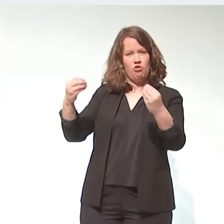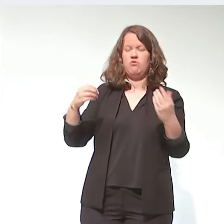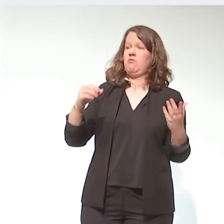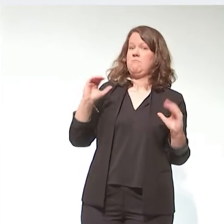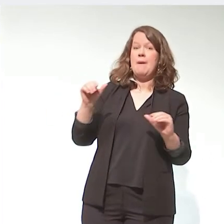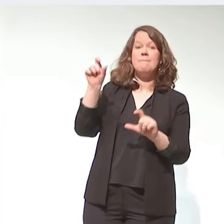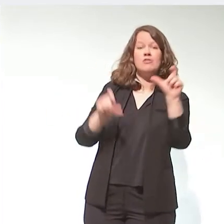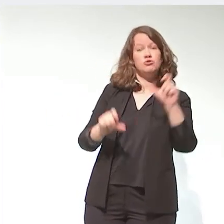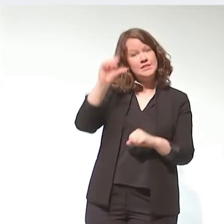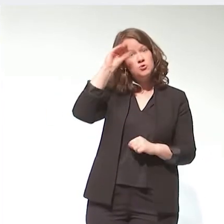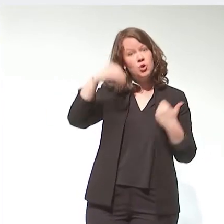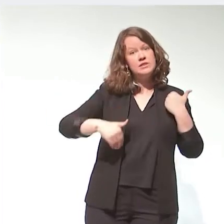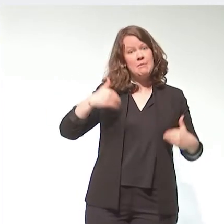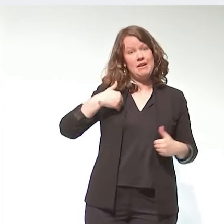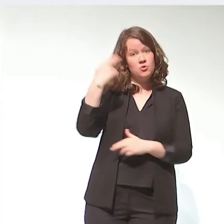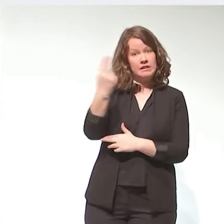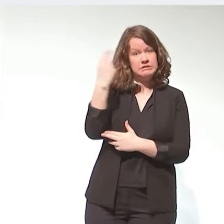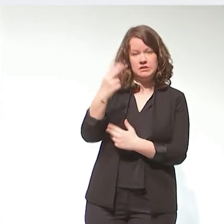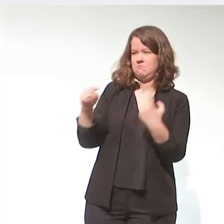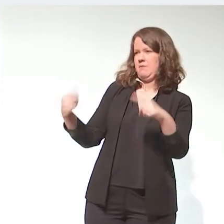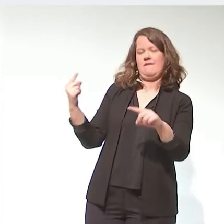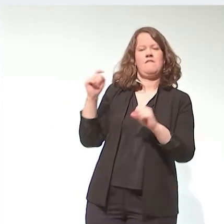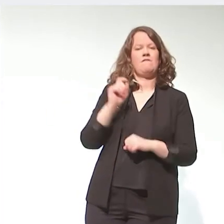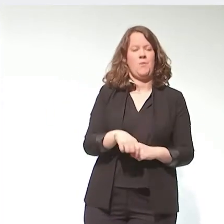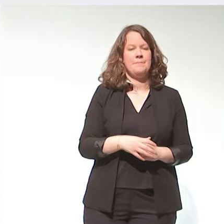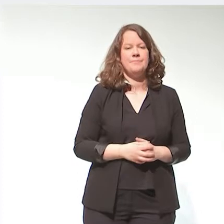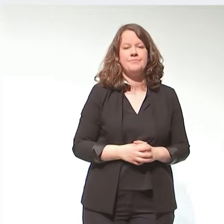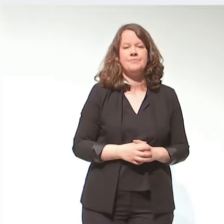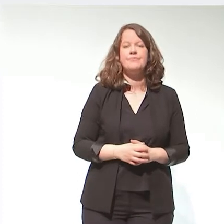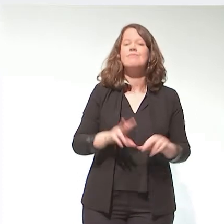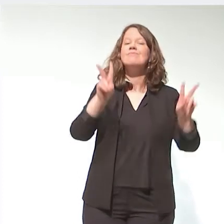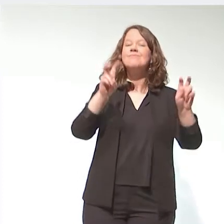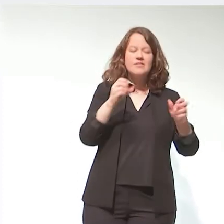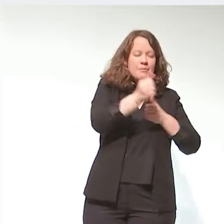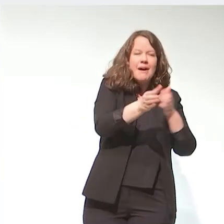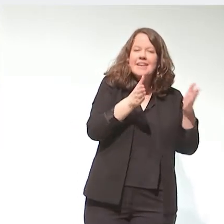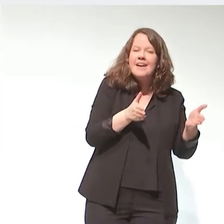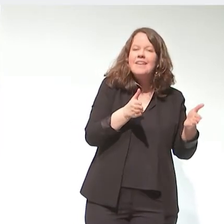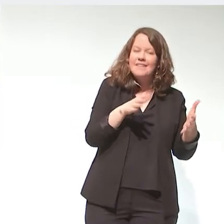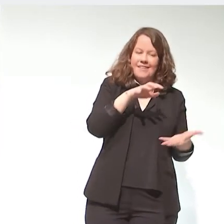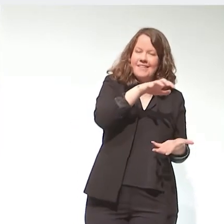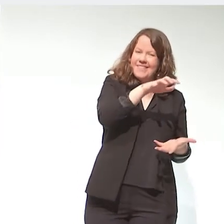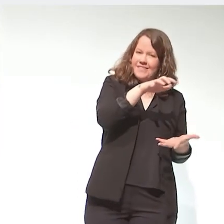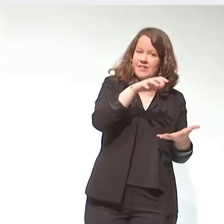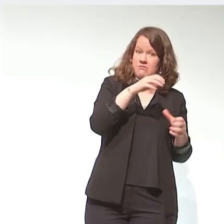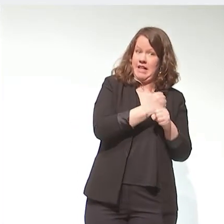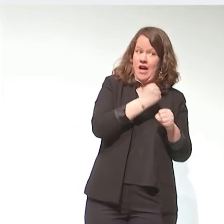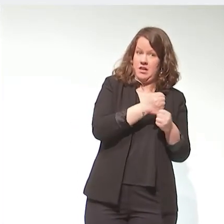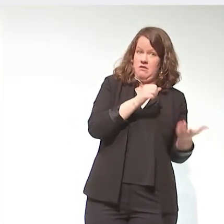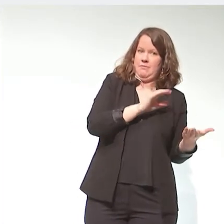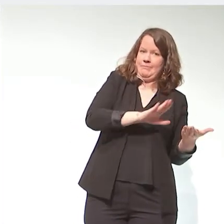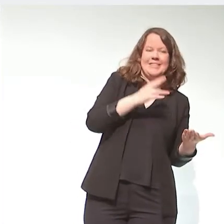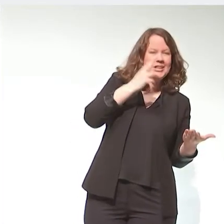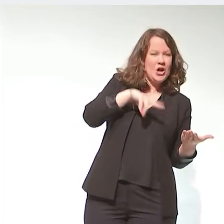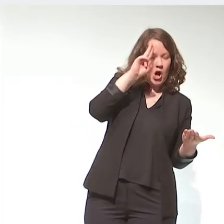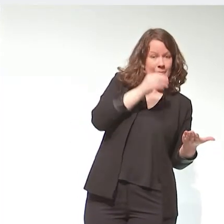example, and also support to disabled students. The employment package